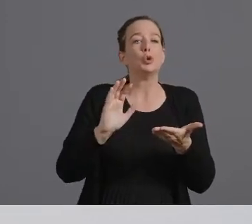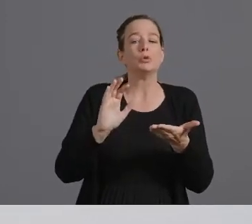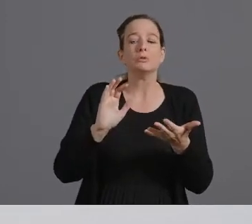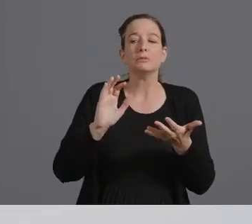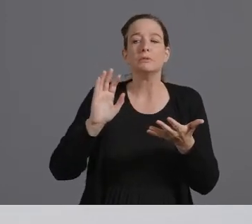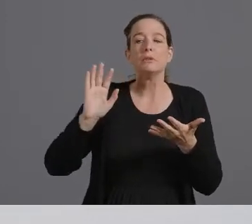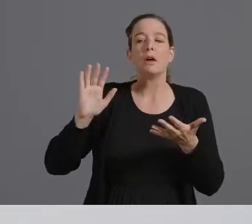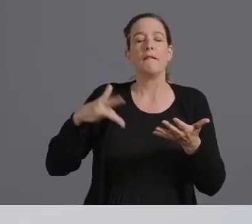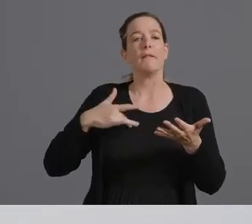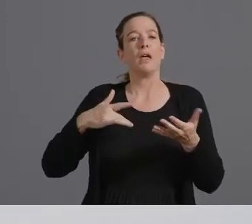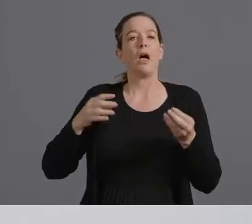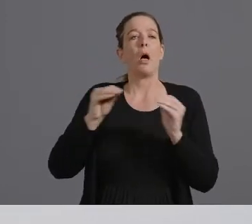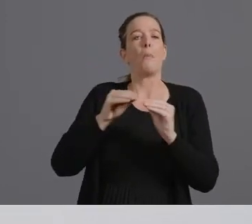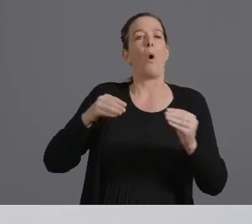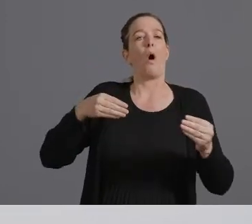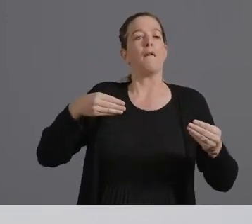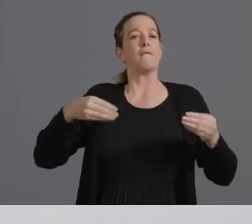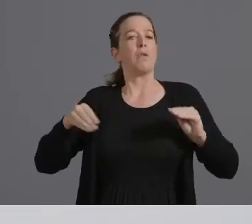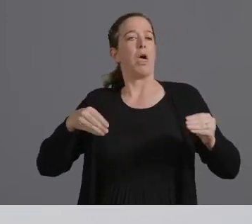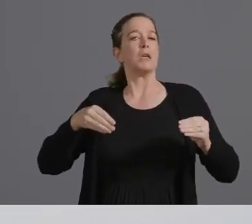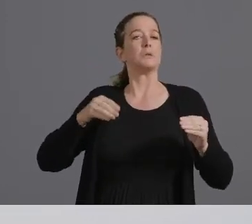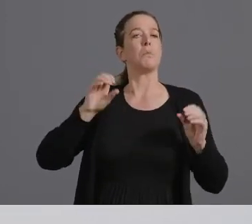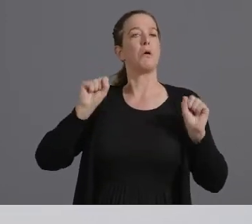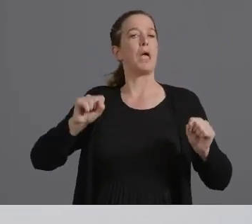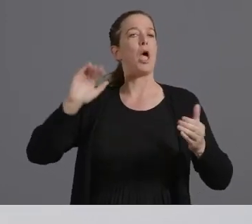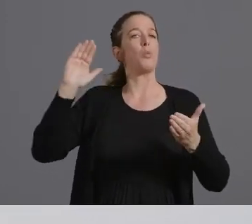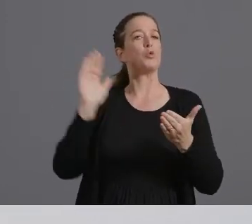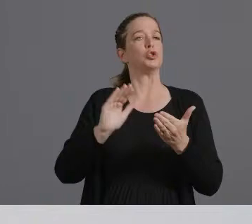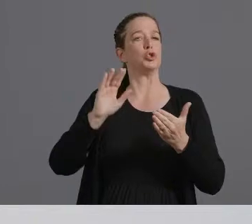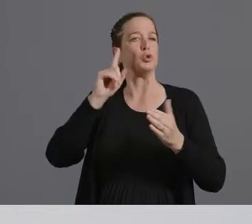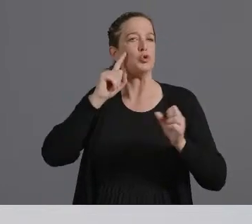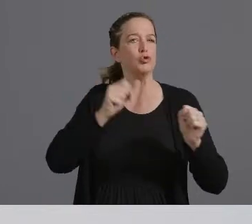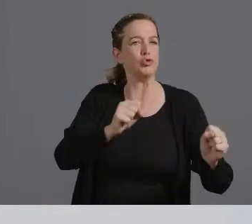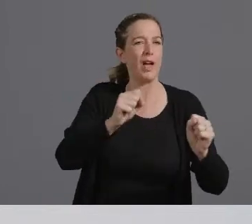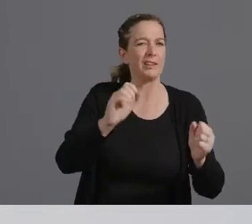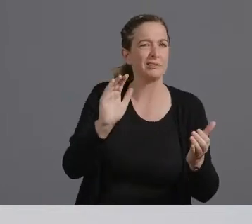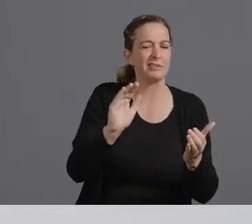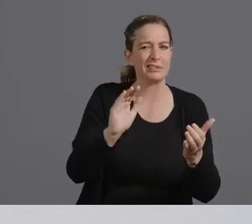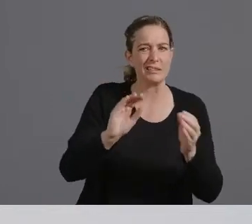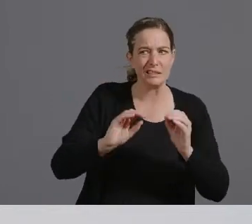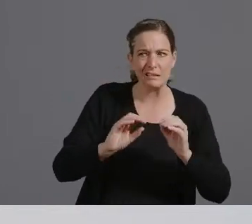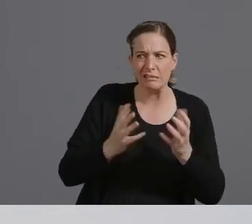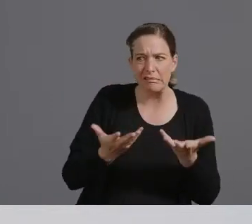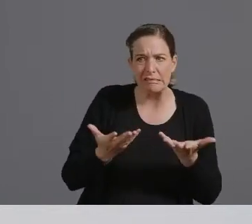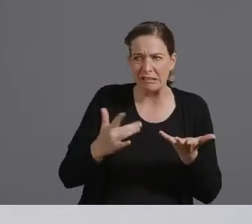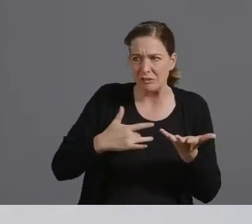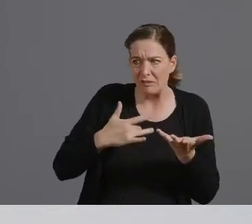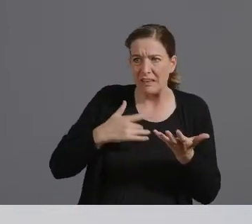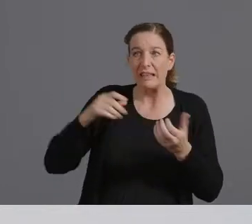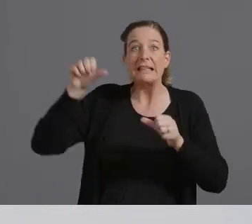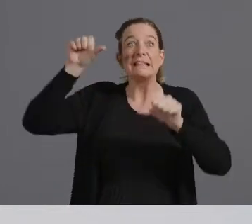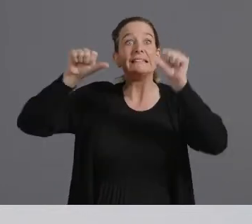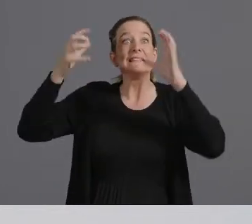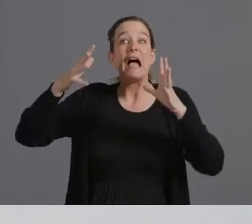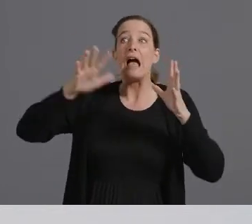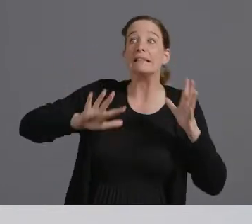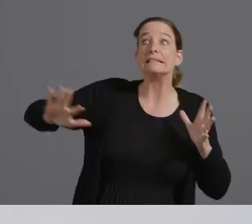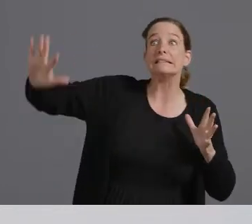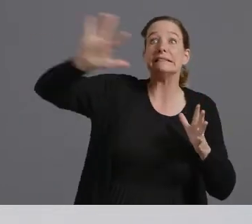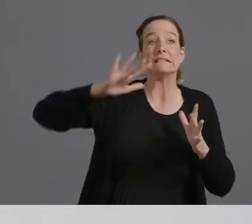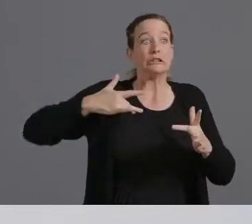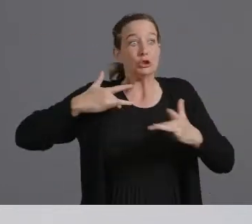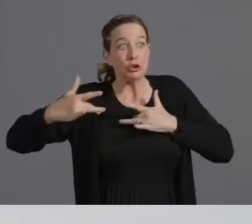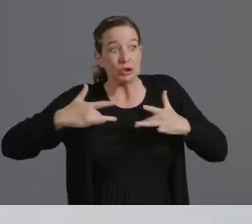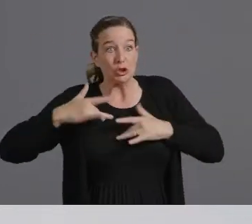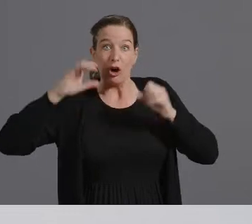community, especially considering potentially even more spreadable variants that scientists around the world are worried